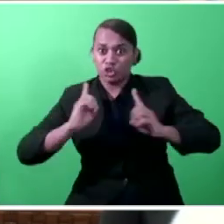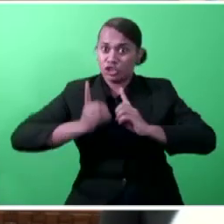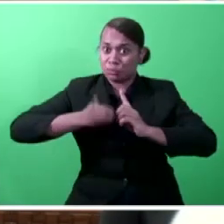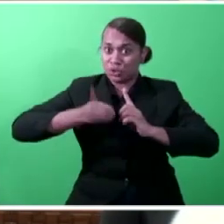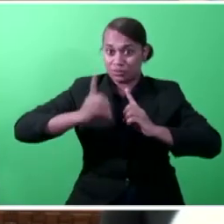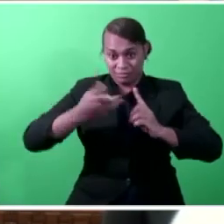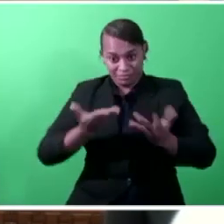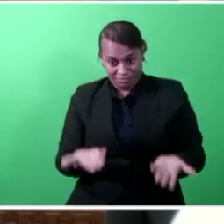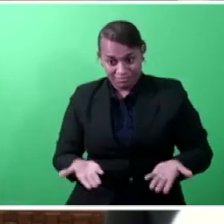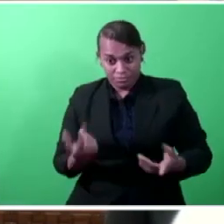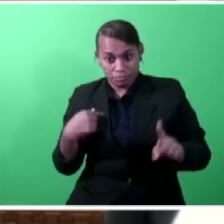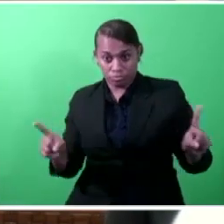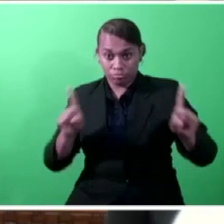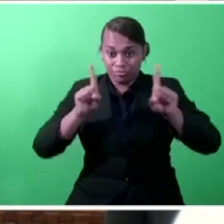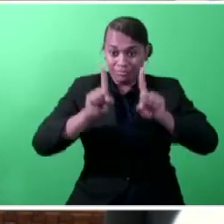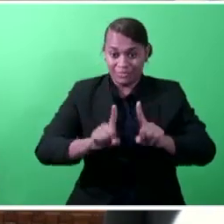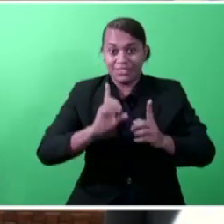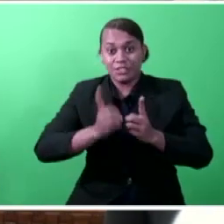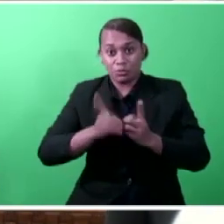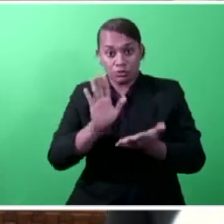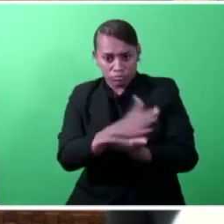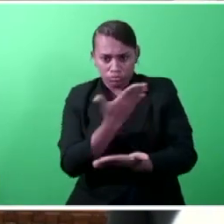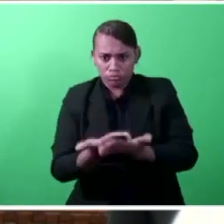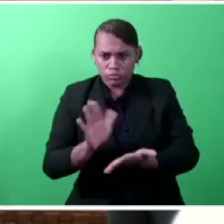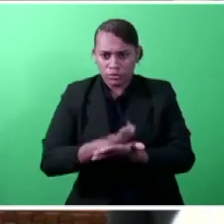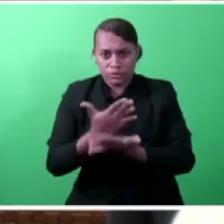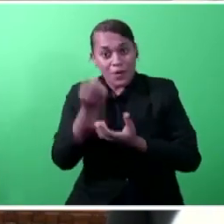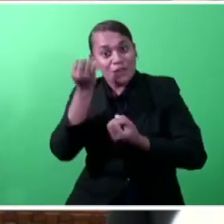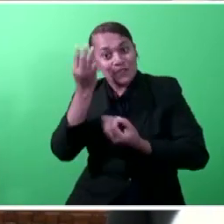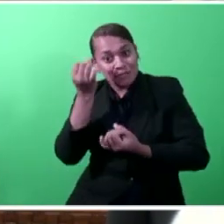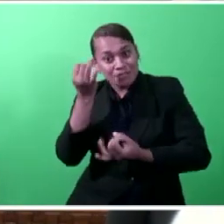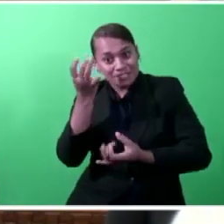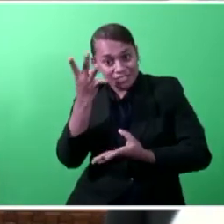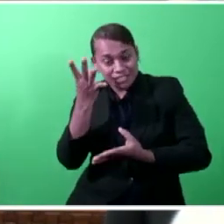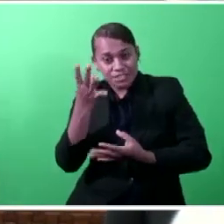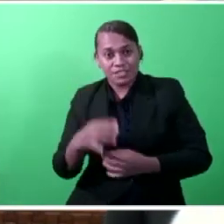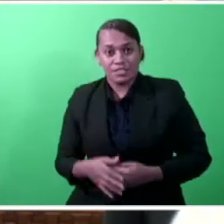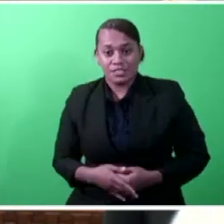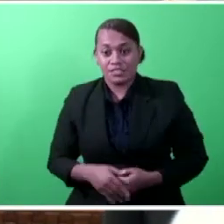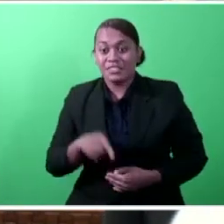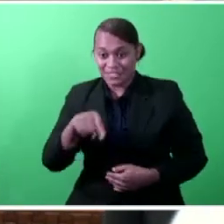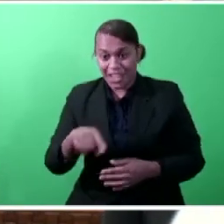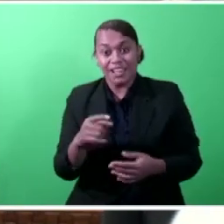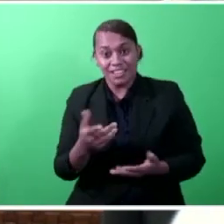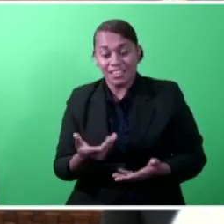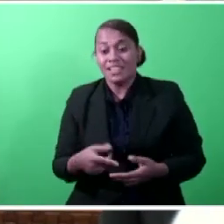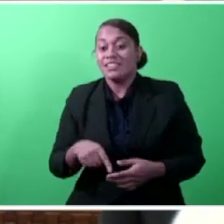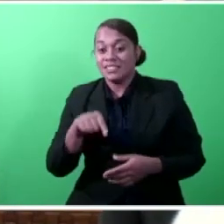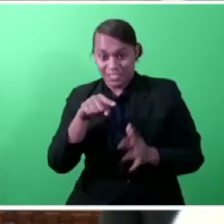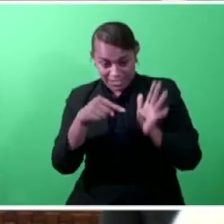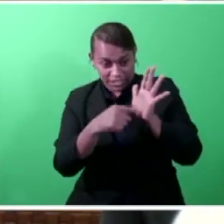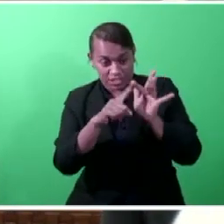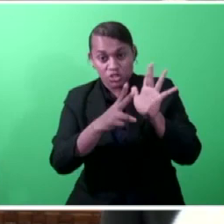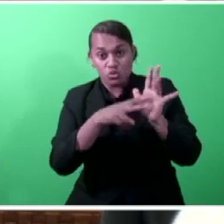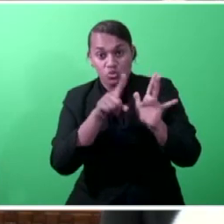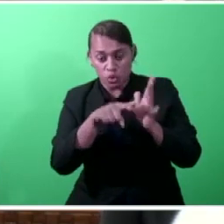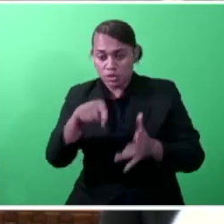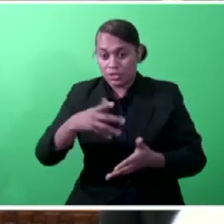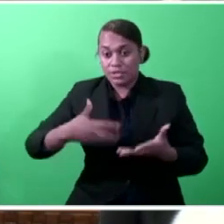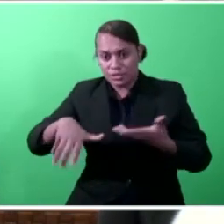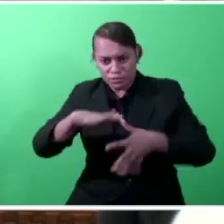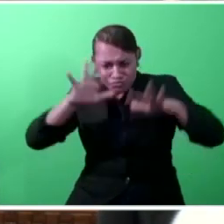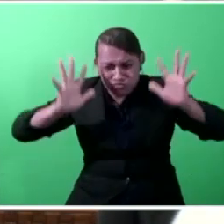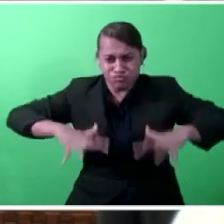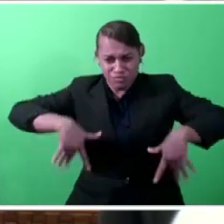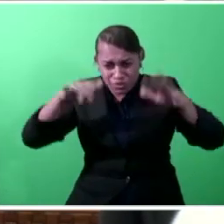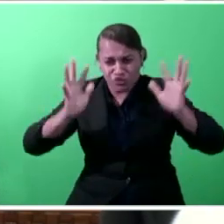NDMO's media briefs. Tropical Cyclone Tino brought with it substantial rainfall, which led to flash